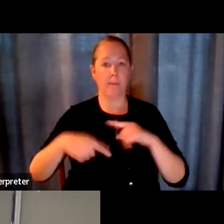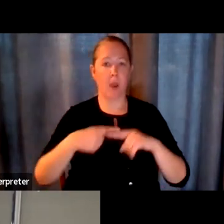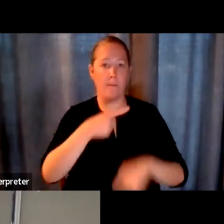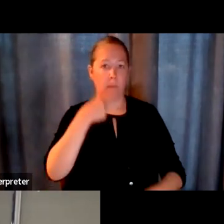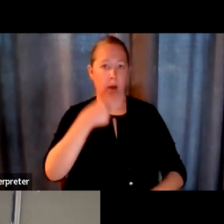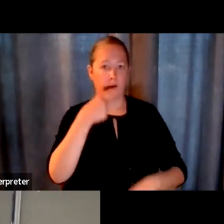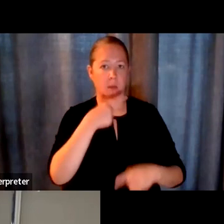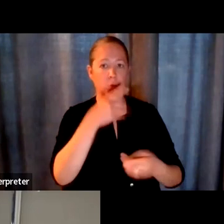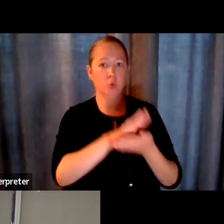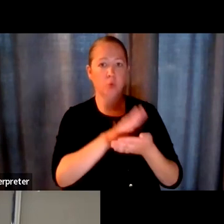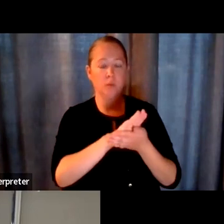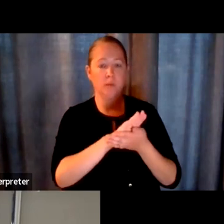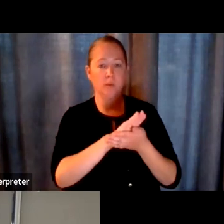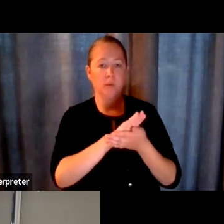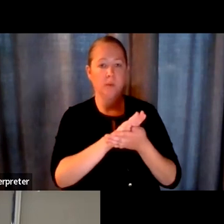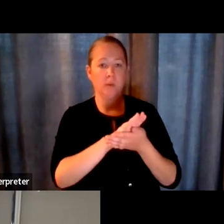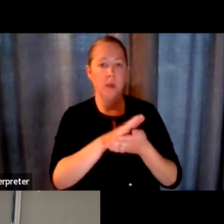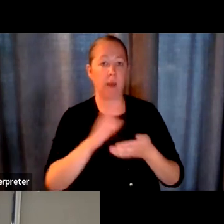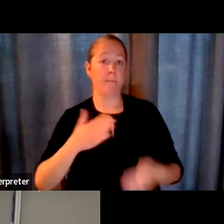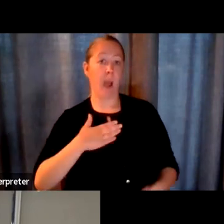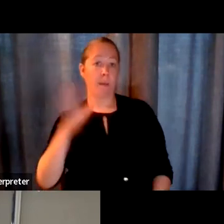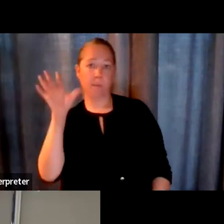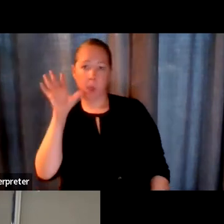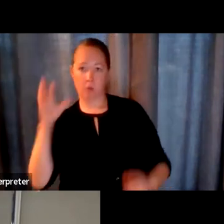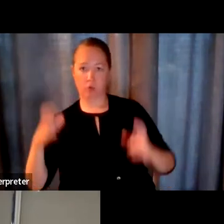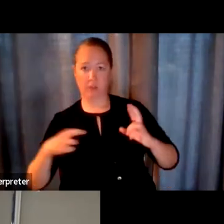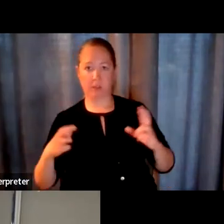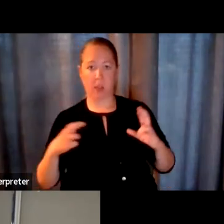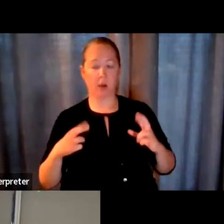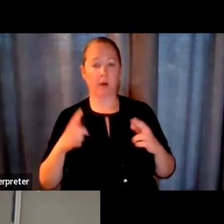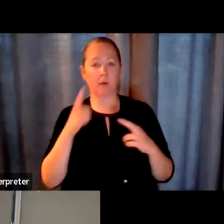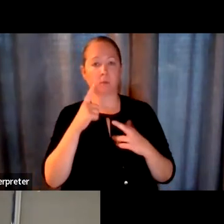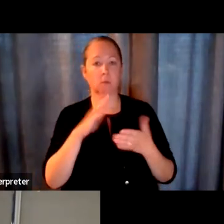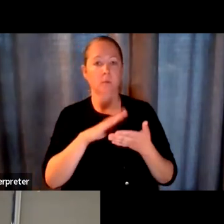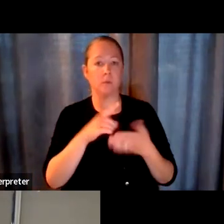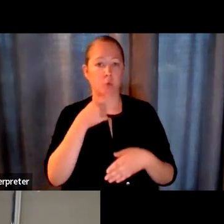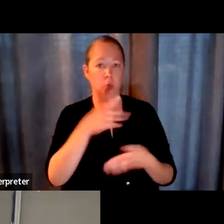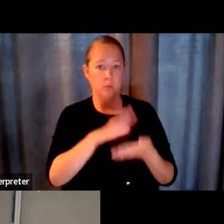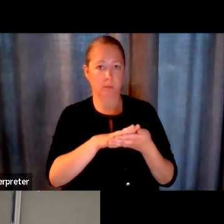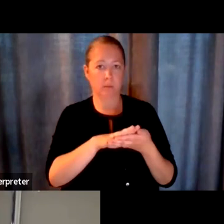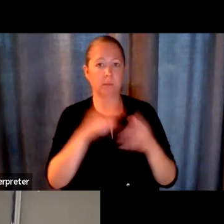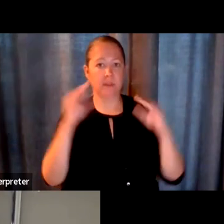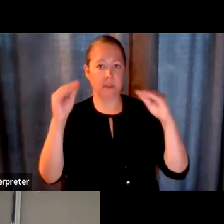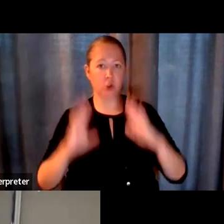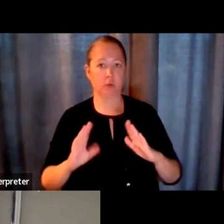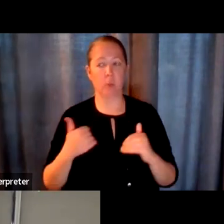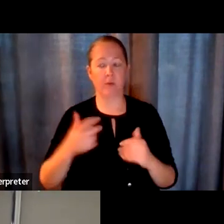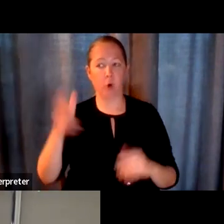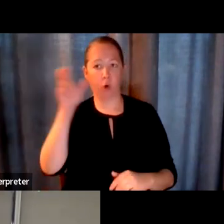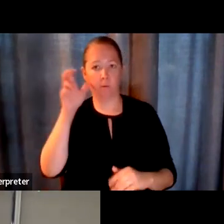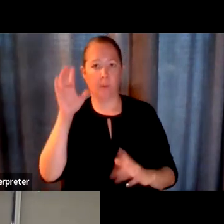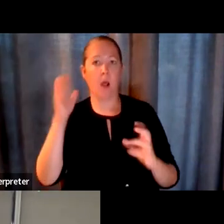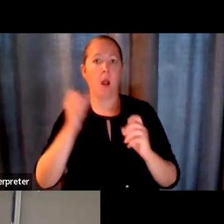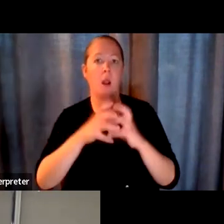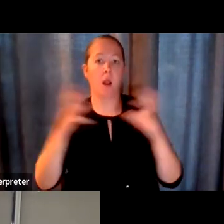coincidence. My mom is a retired public school teacher. I have a lot of friends who are public school teachers. I've heard from a lot of public school teachers and coaches